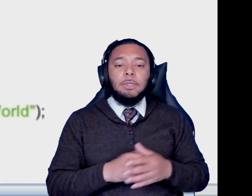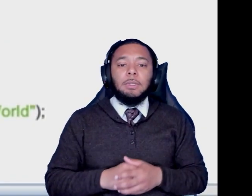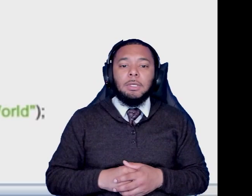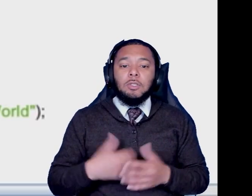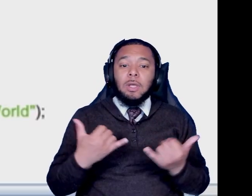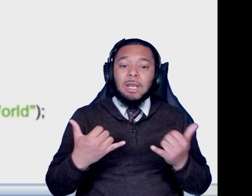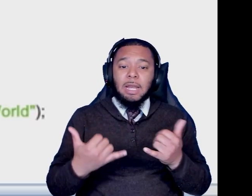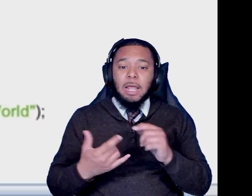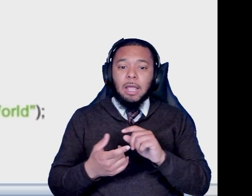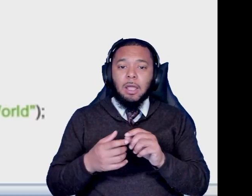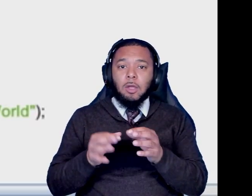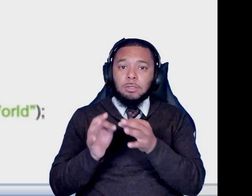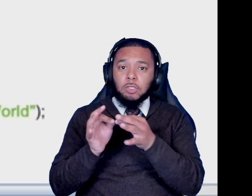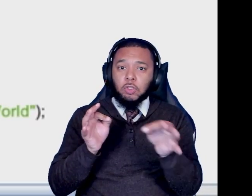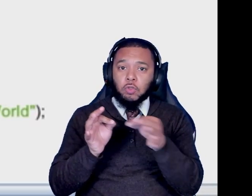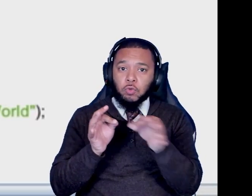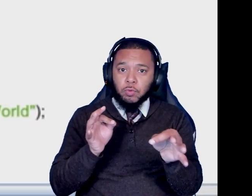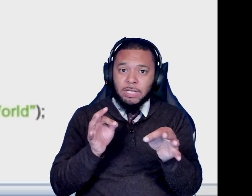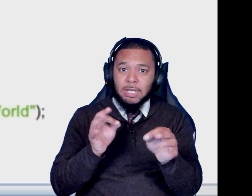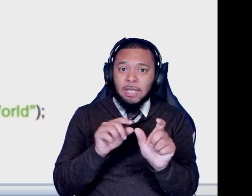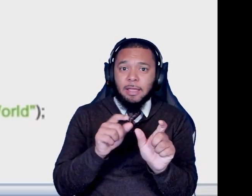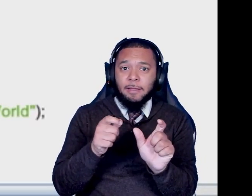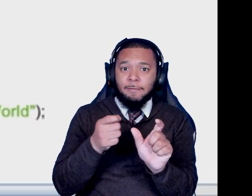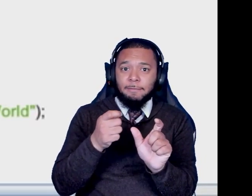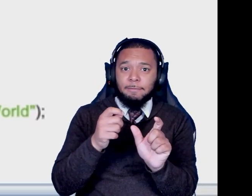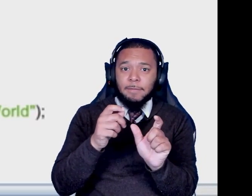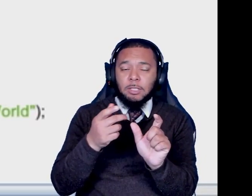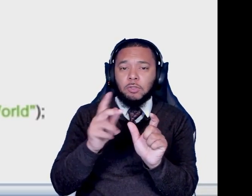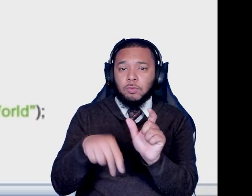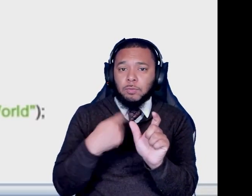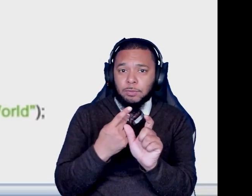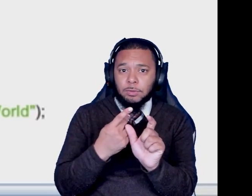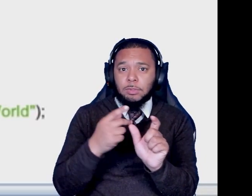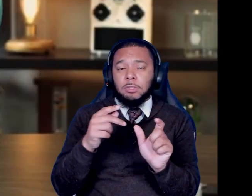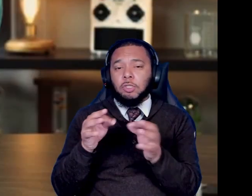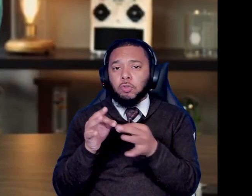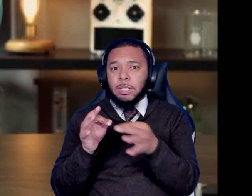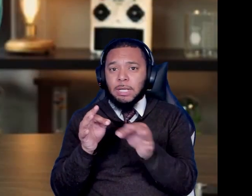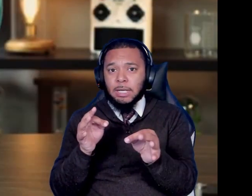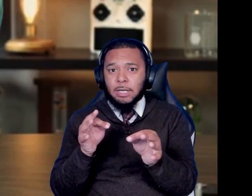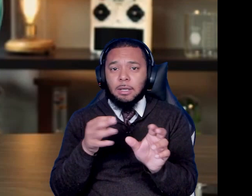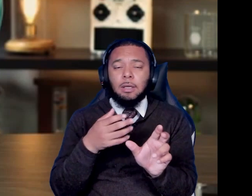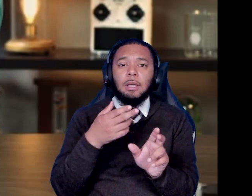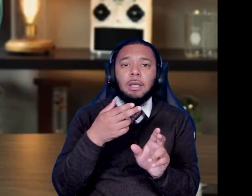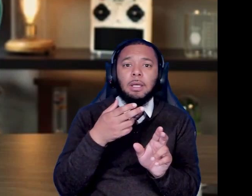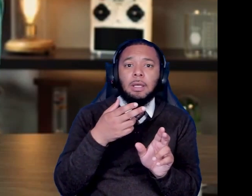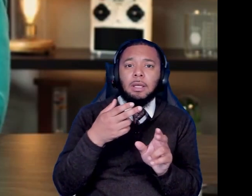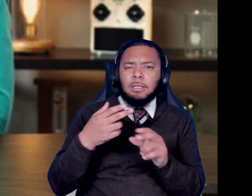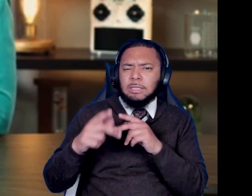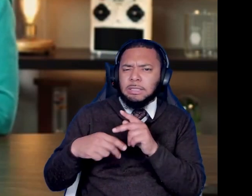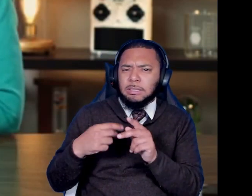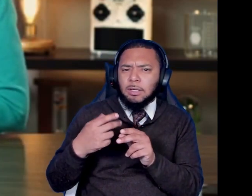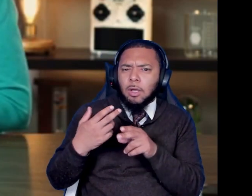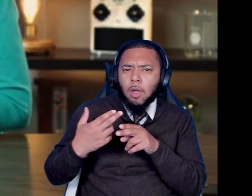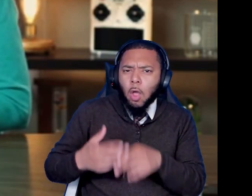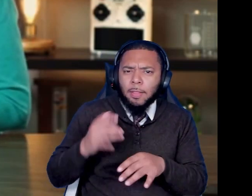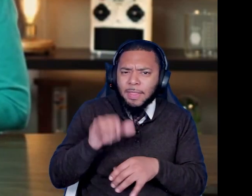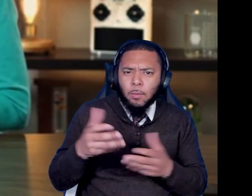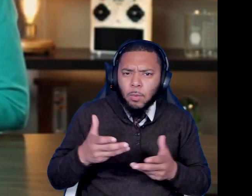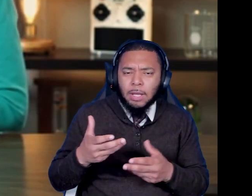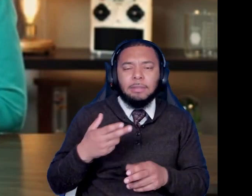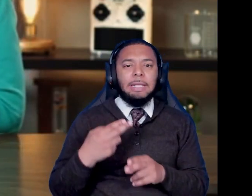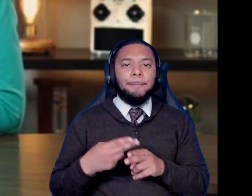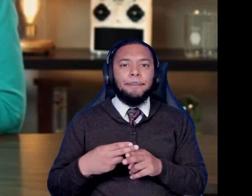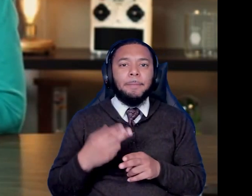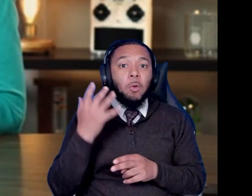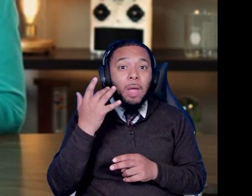a string variable. The variable name, I'm going to call name because it's going to be used to store my